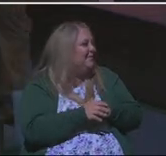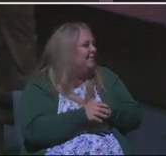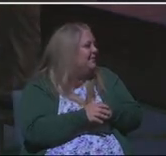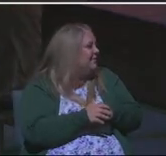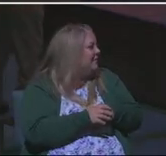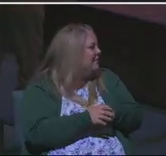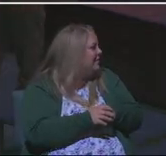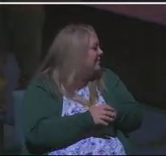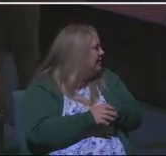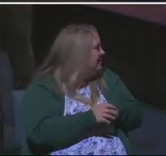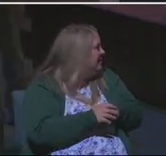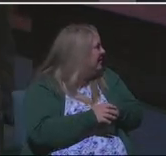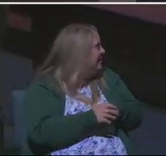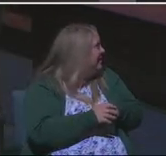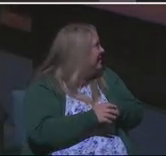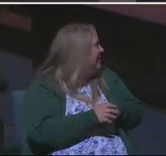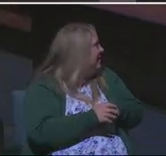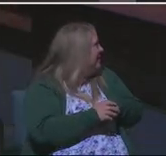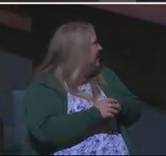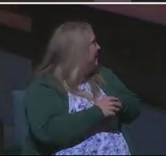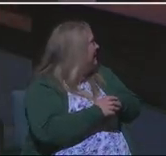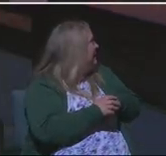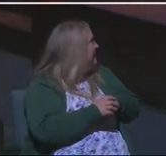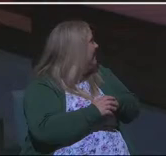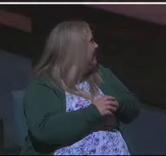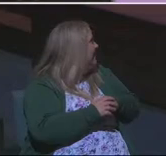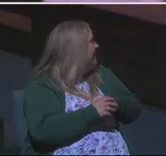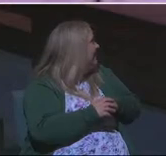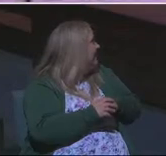Yeah, good to see you. Yeah, yeah.